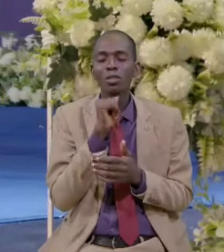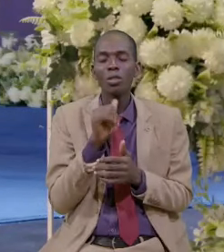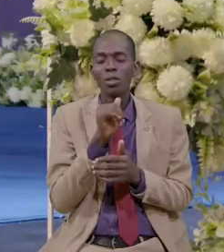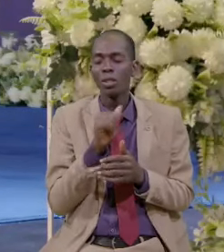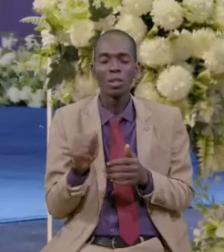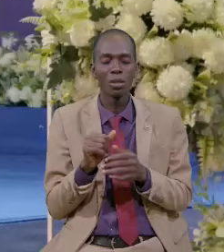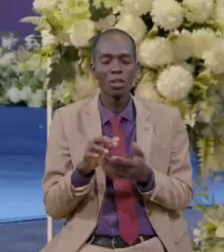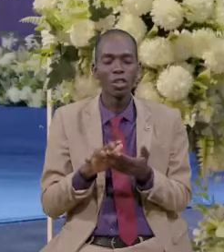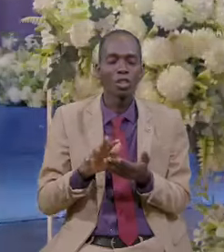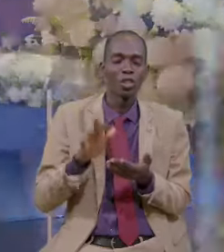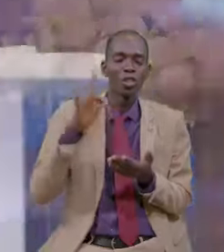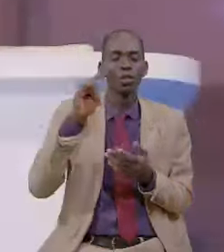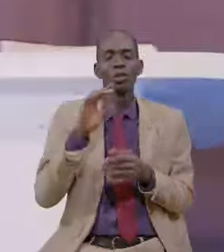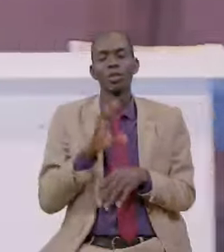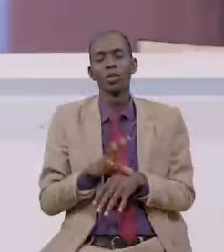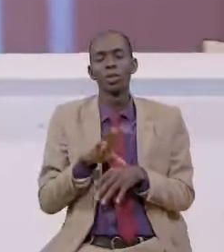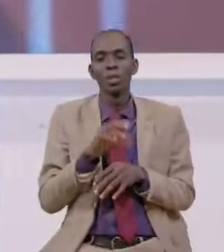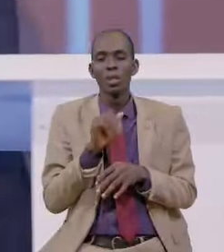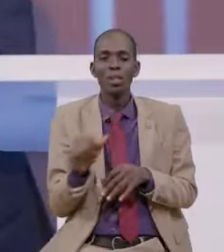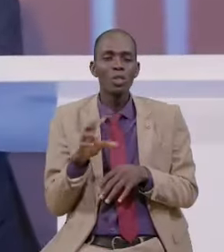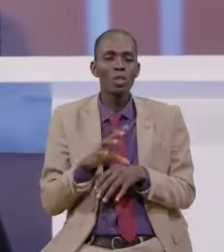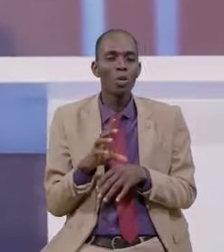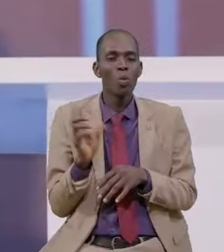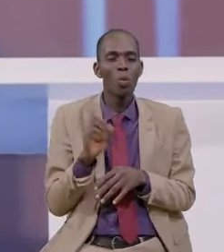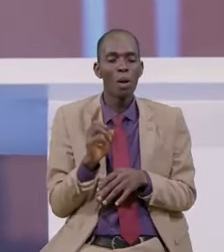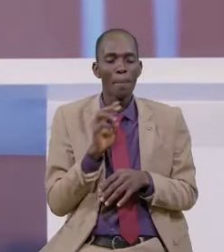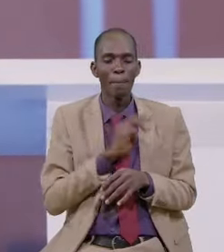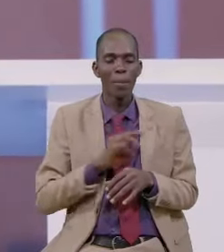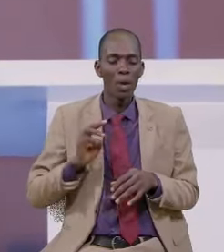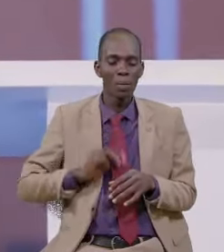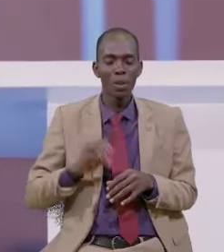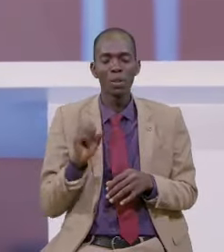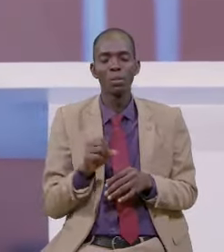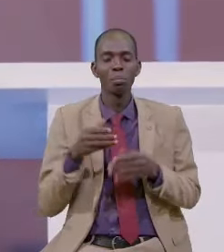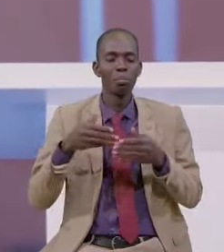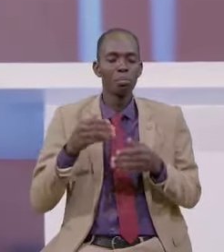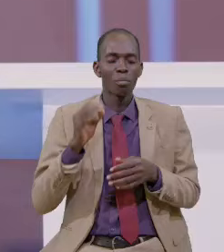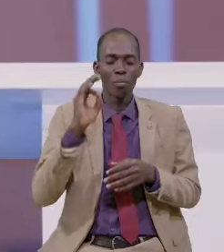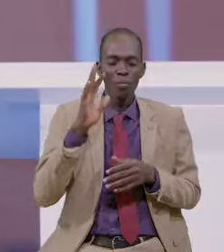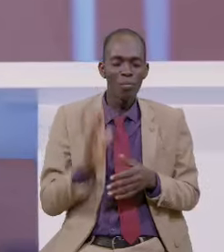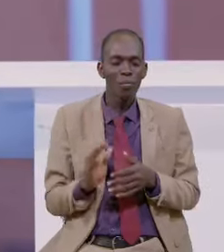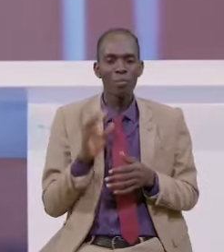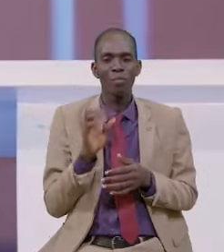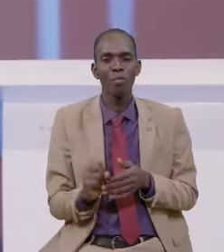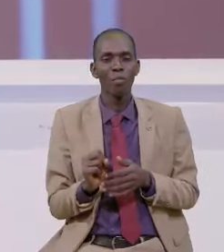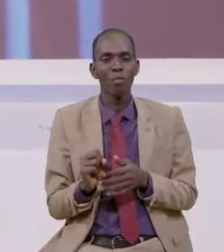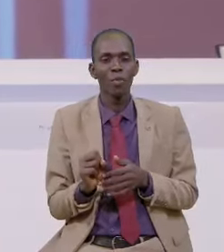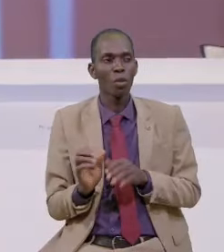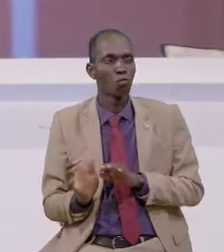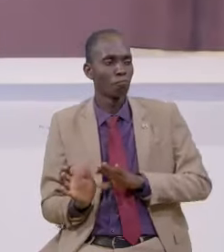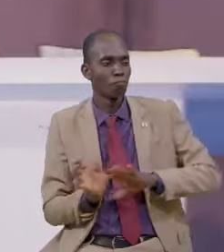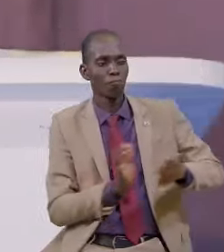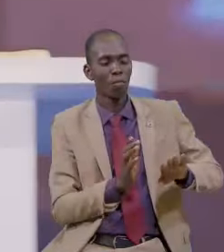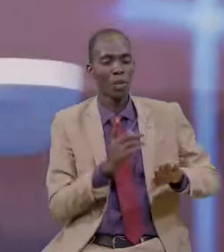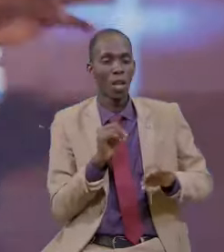church where members, ministers push away the first wife before